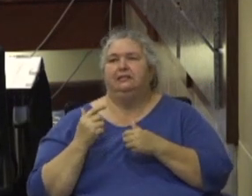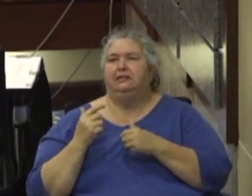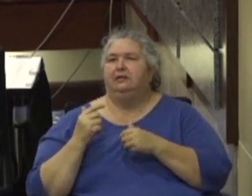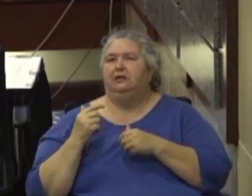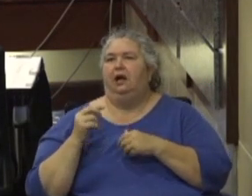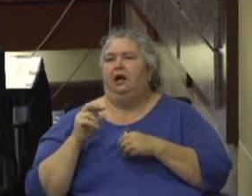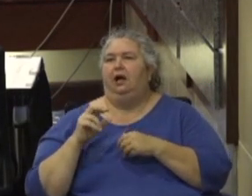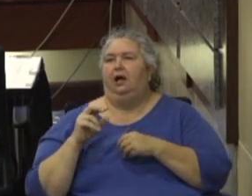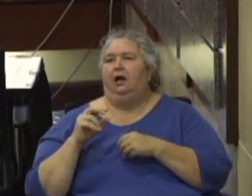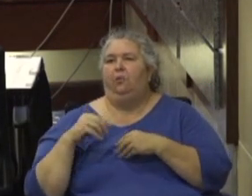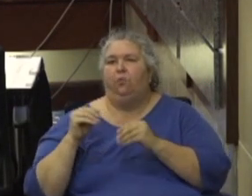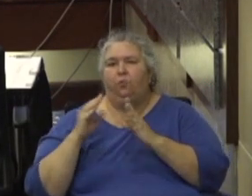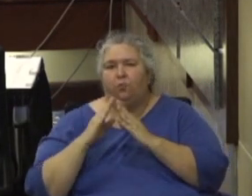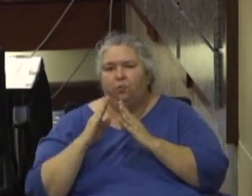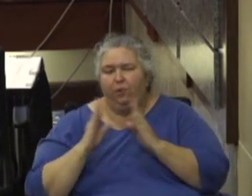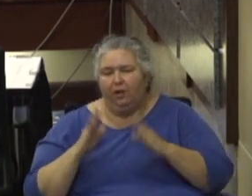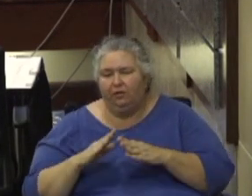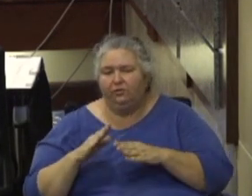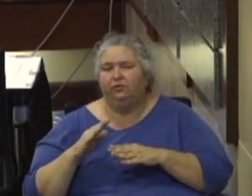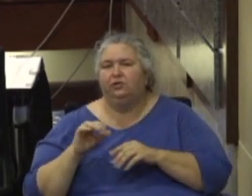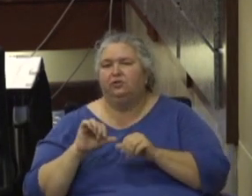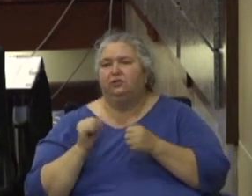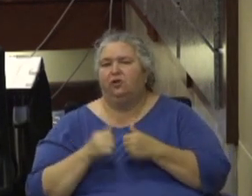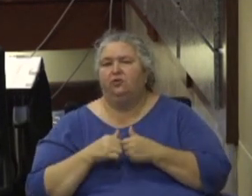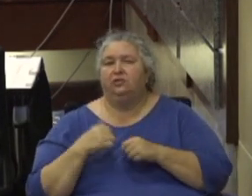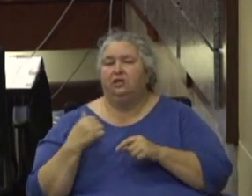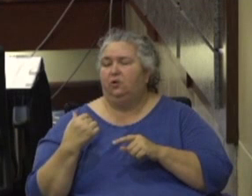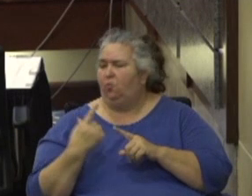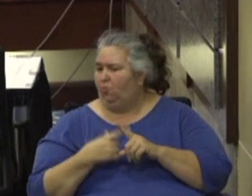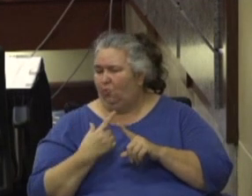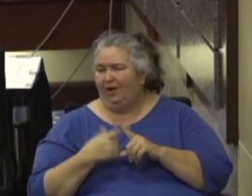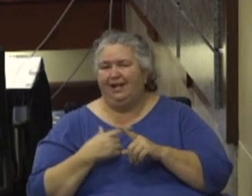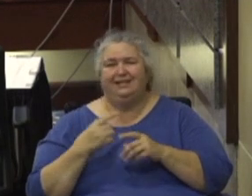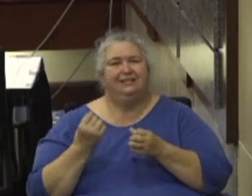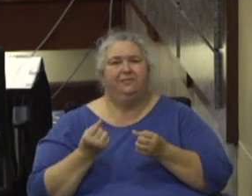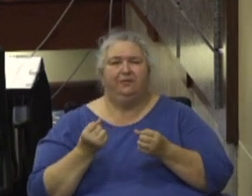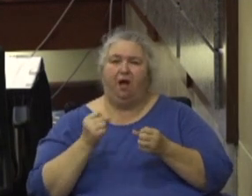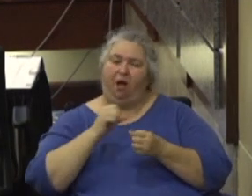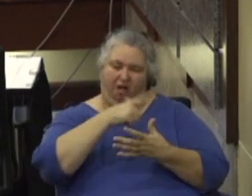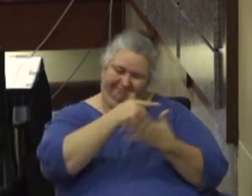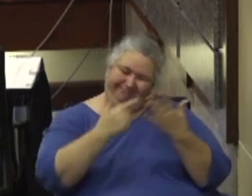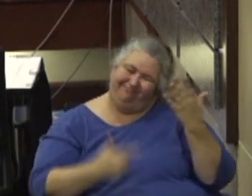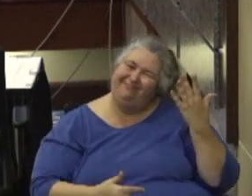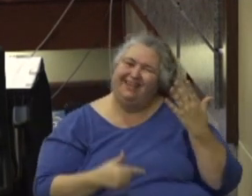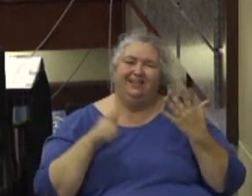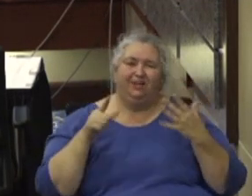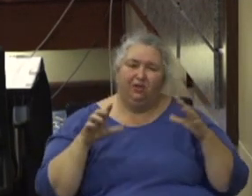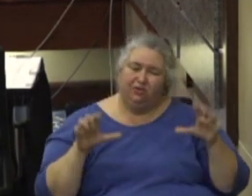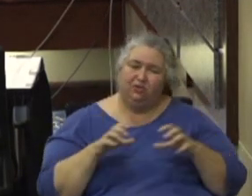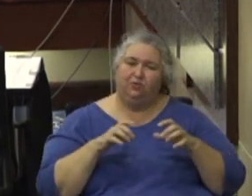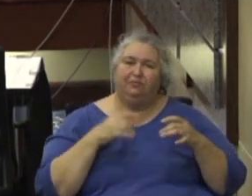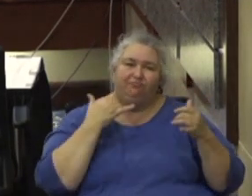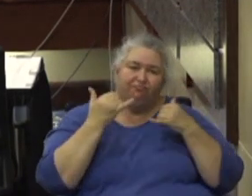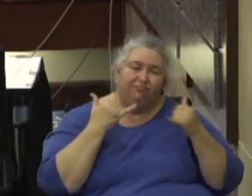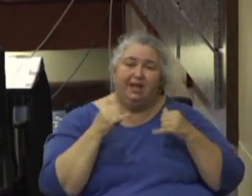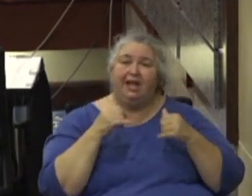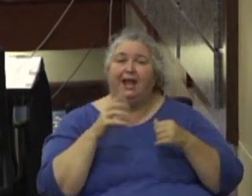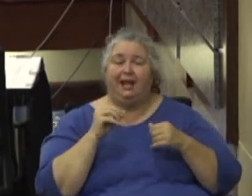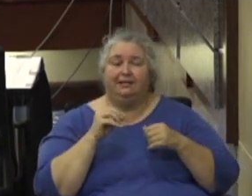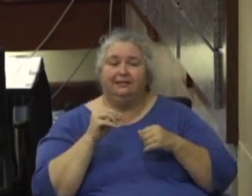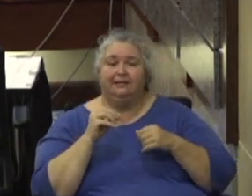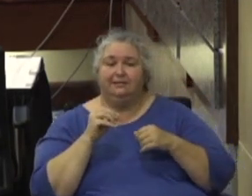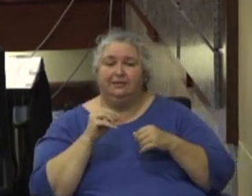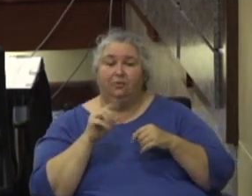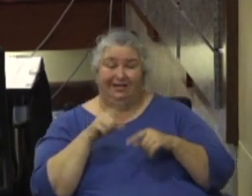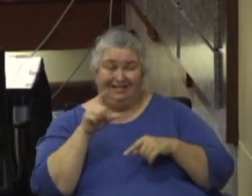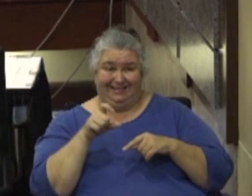Realtors Association, Restaurant Association, and they're continuing to do additional ones as needs arise. You